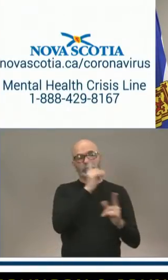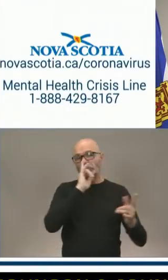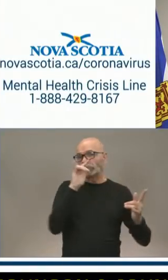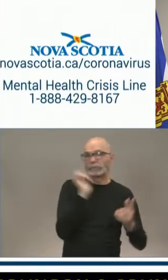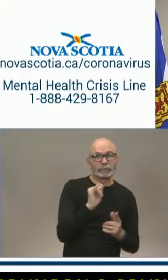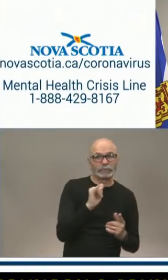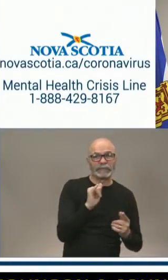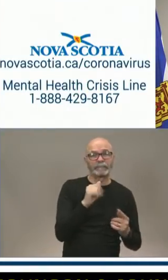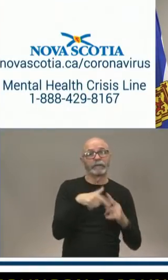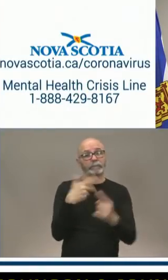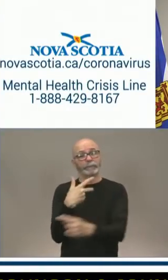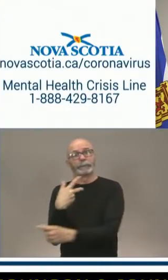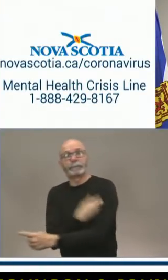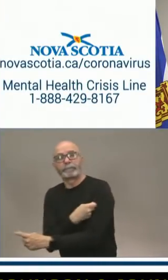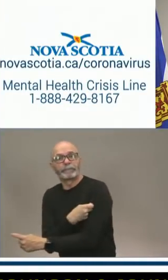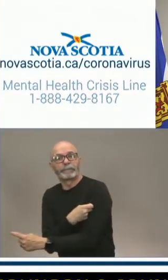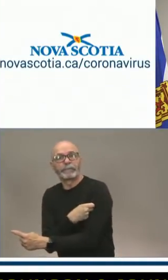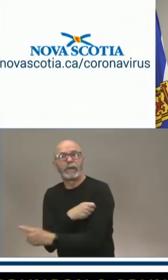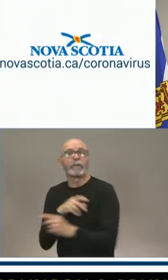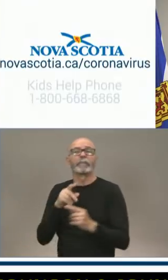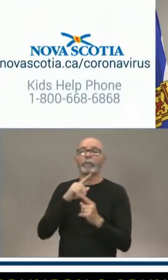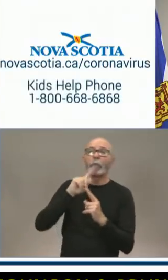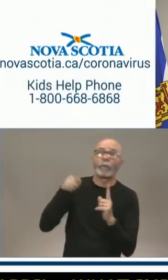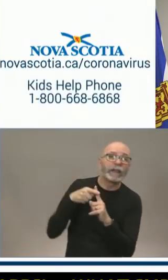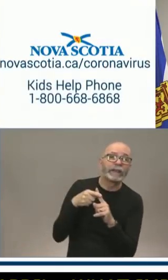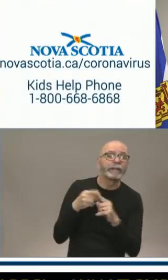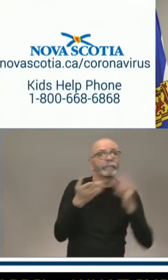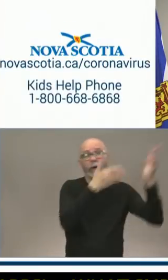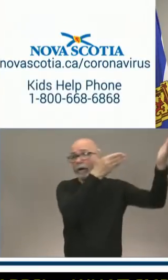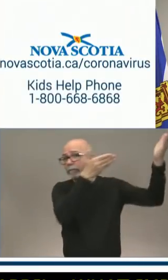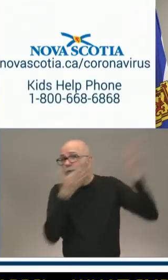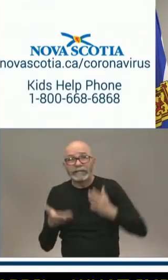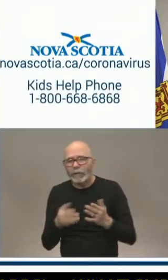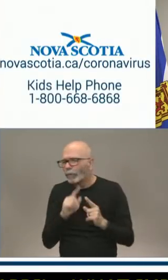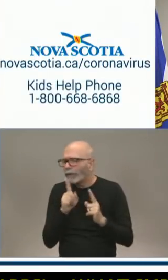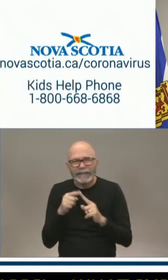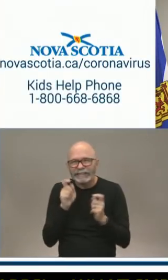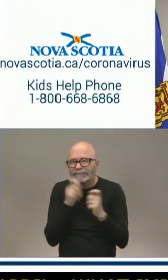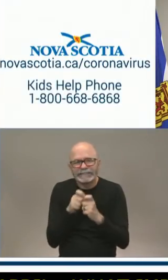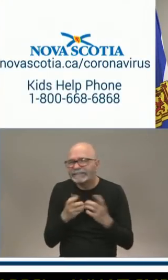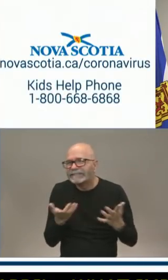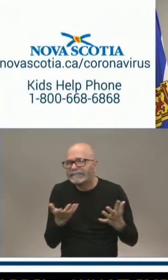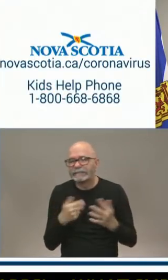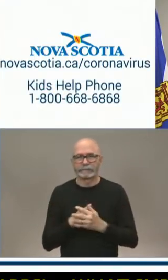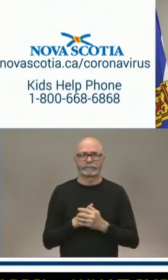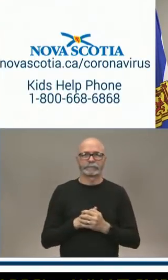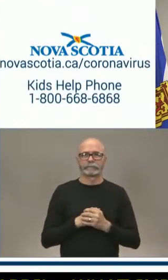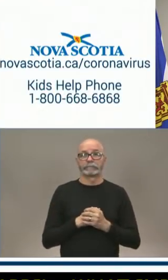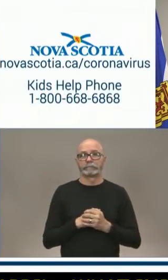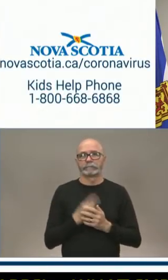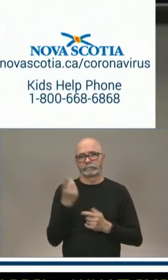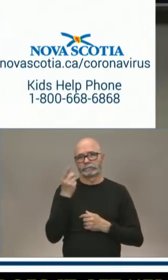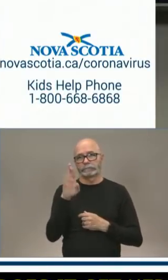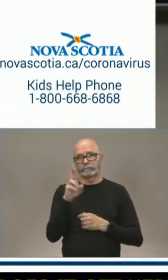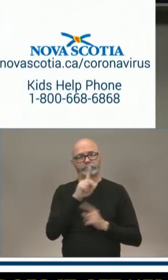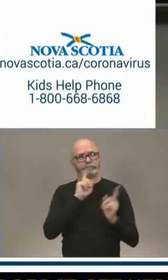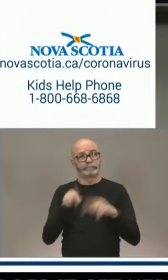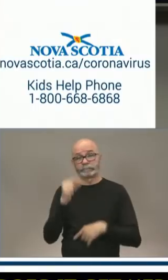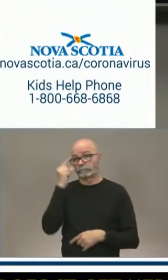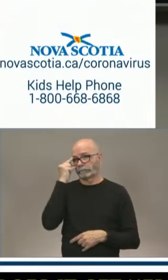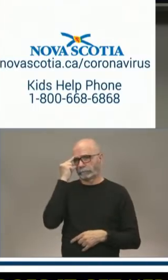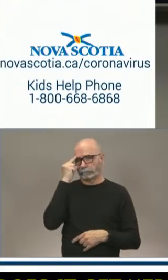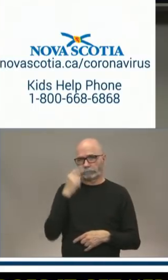shots in the arm? So when does it get here, and what does it mean when it gets here? Go ahead, yeah. All I know today, I checked with my team, we